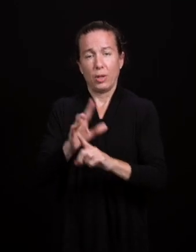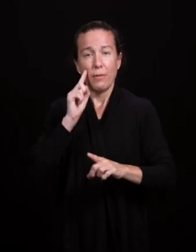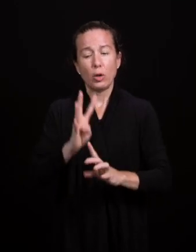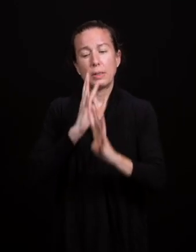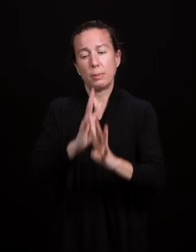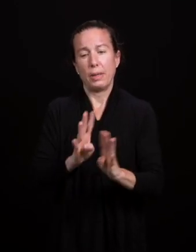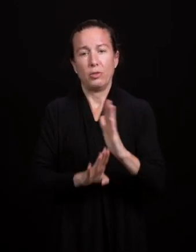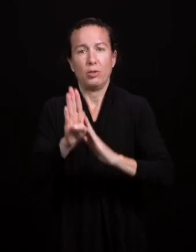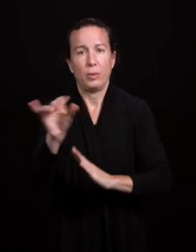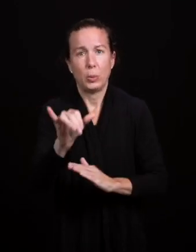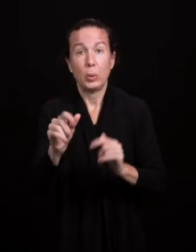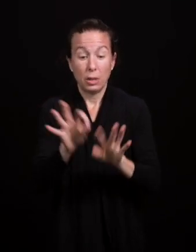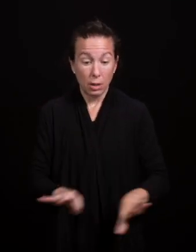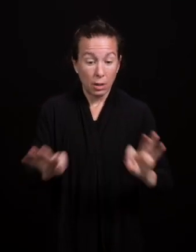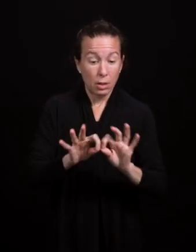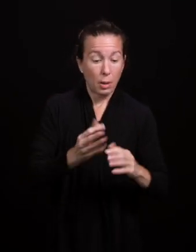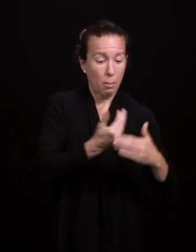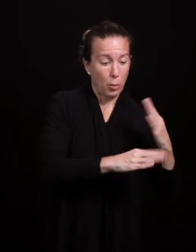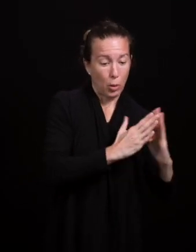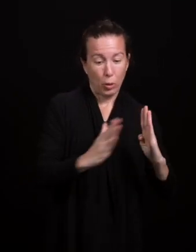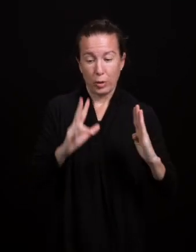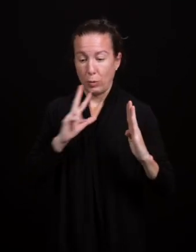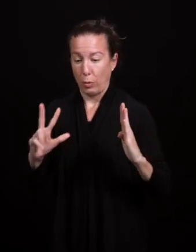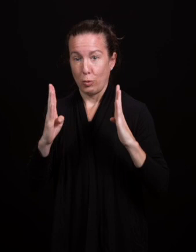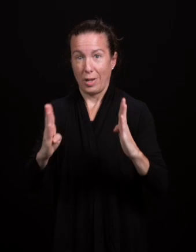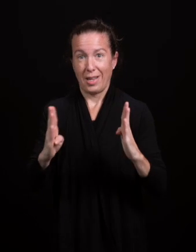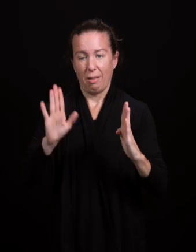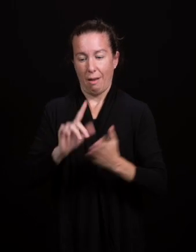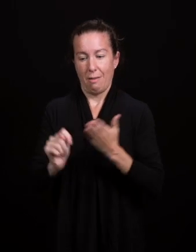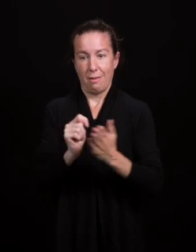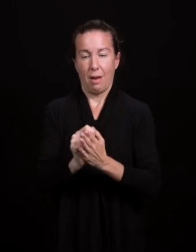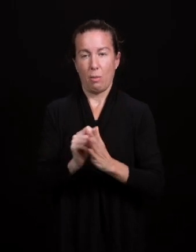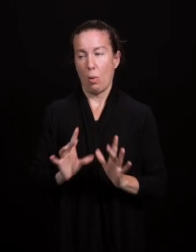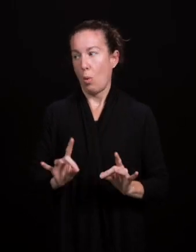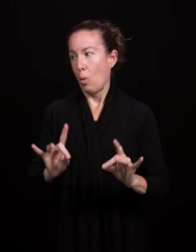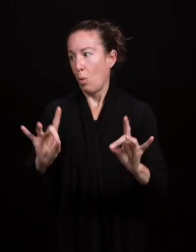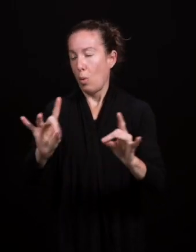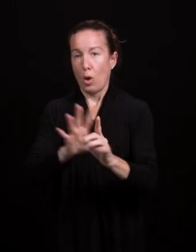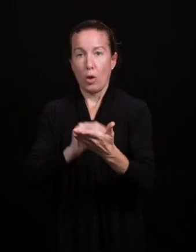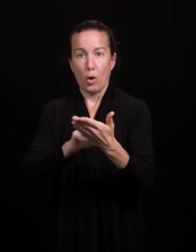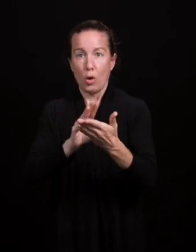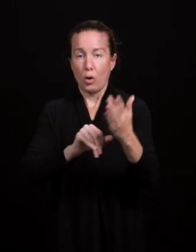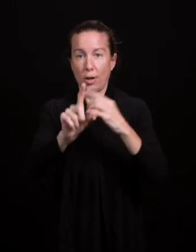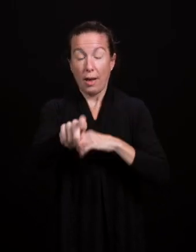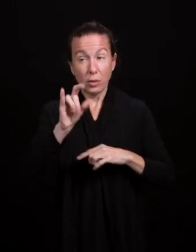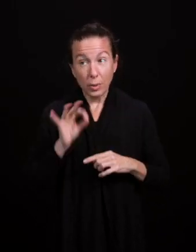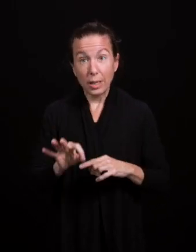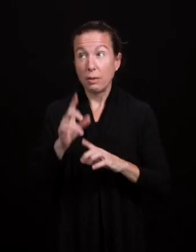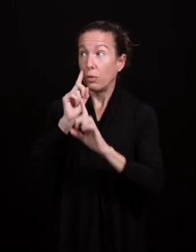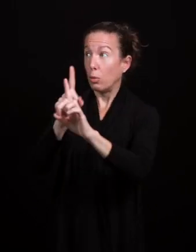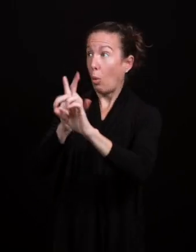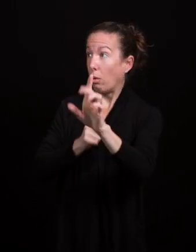it's so crucial from 0 to 3 years old to have that if you are going to be in a spoken language environment,